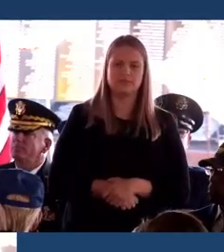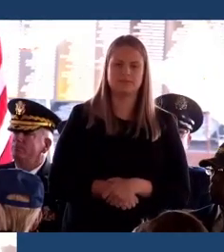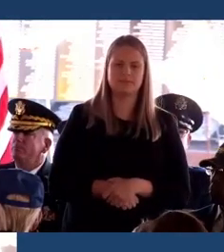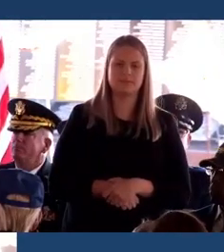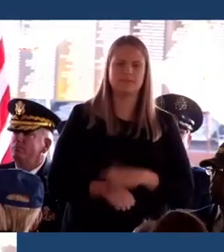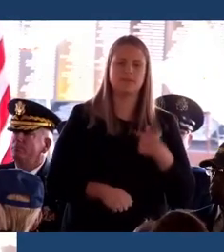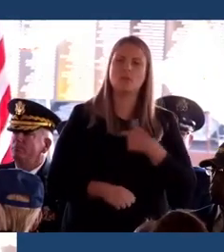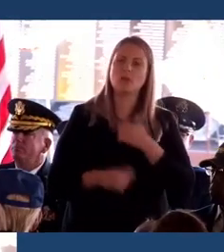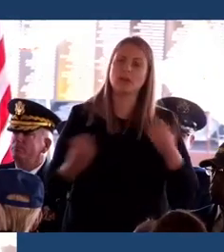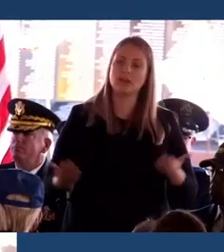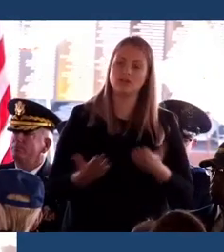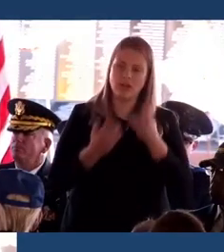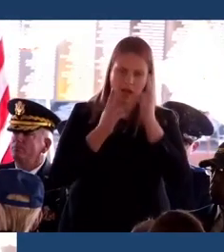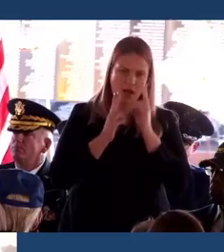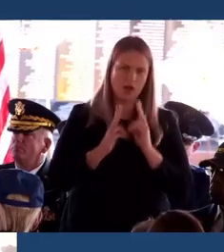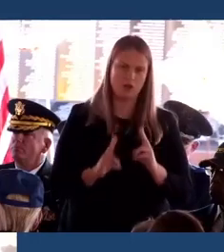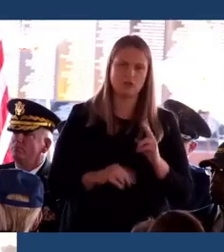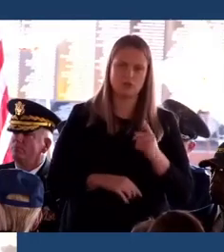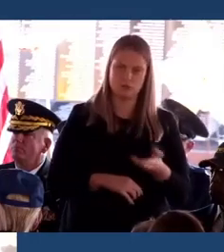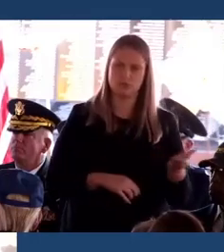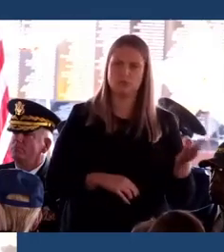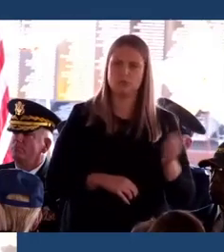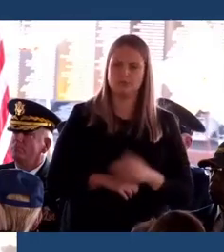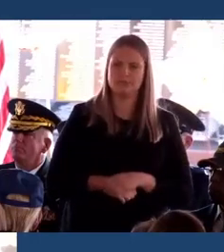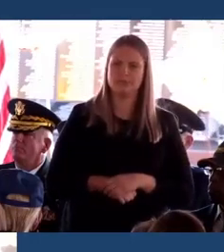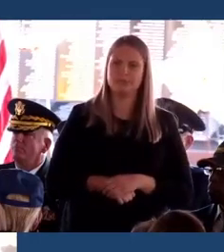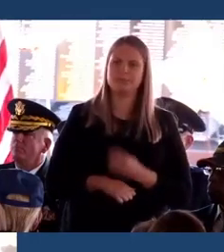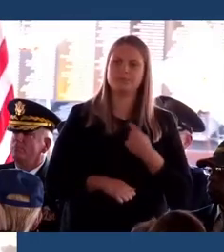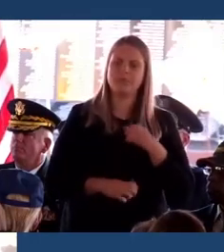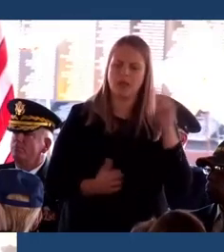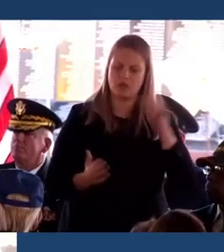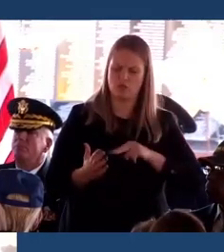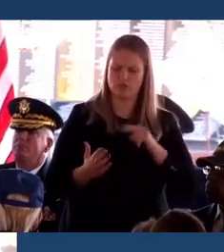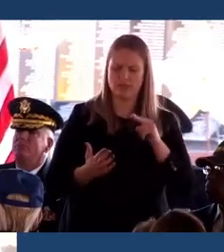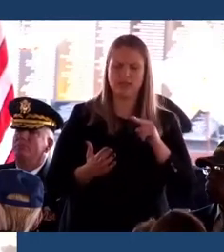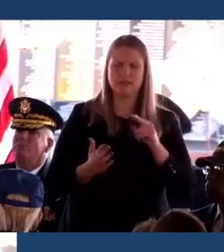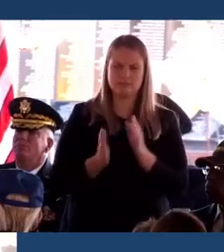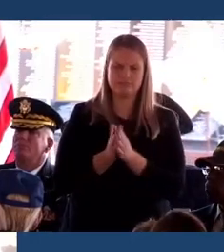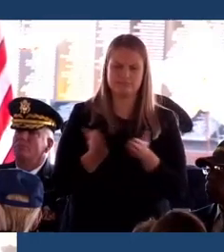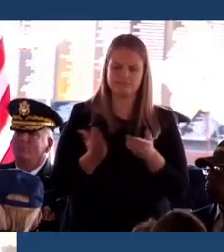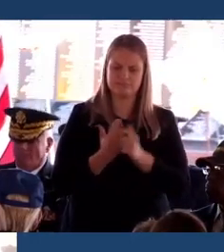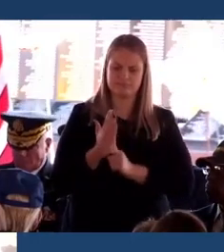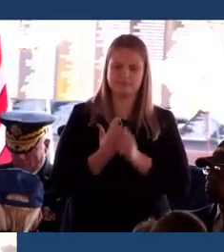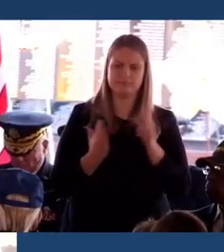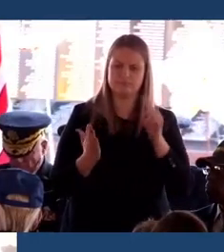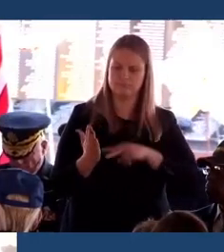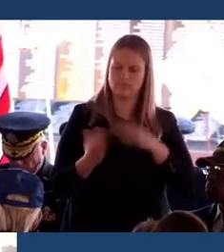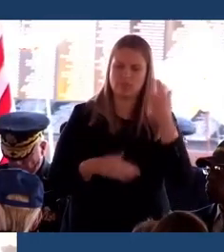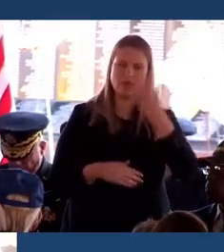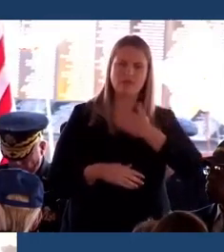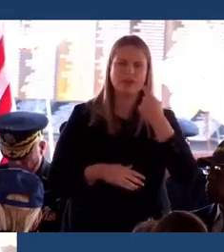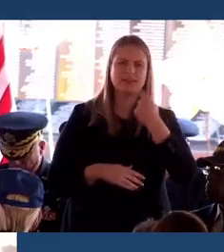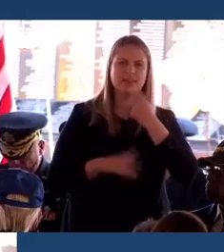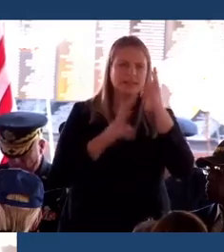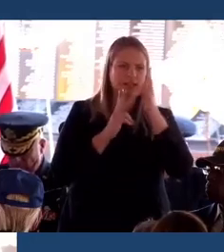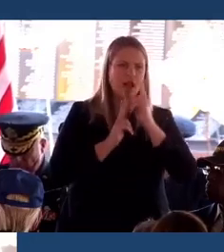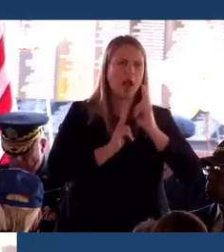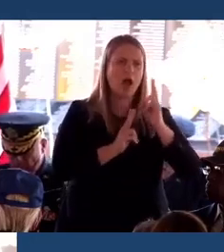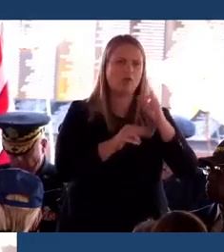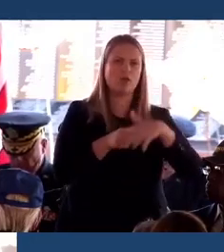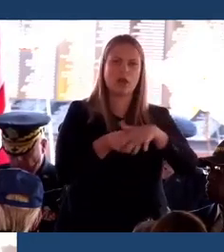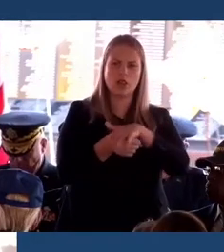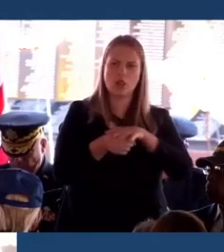We are here to honor you. And I looked at the program, and on the front it says, honoring